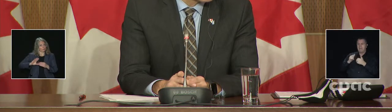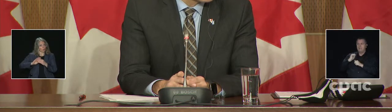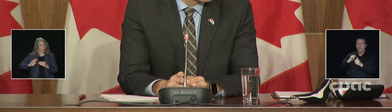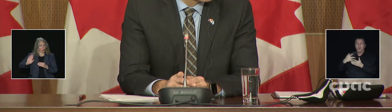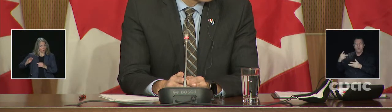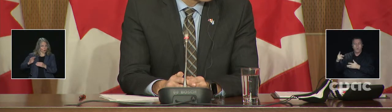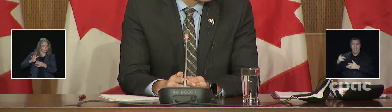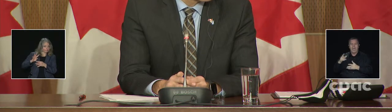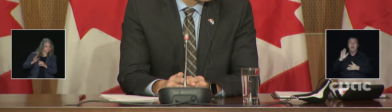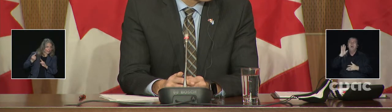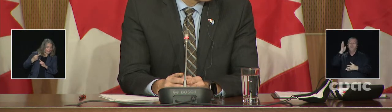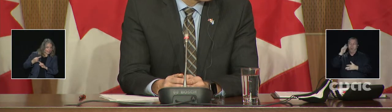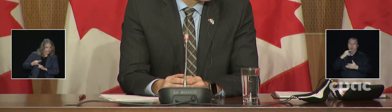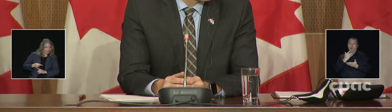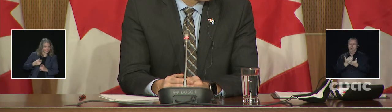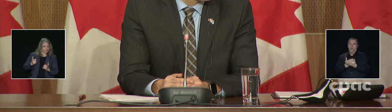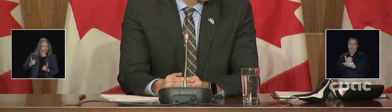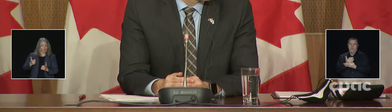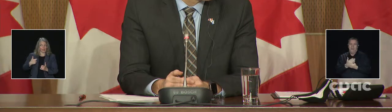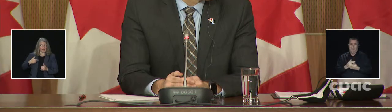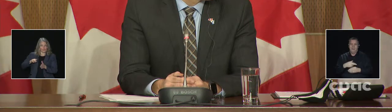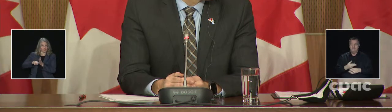to you.